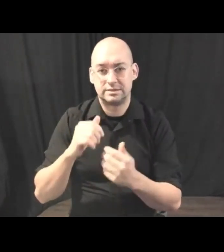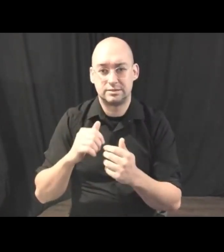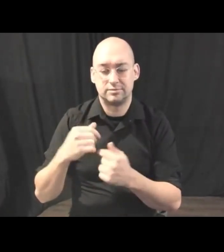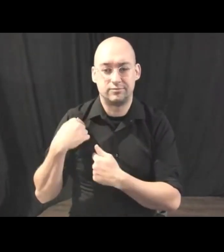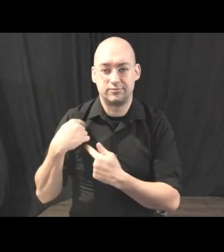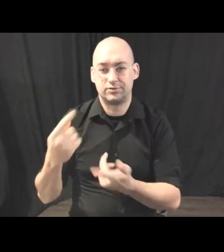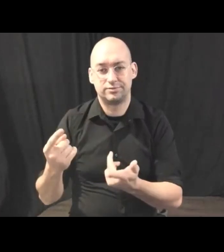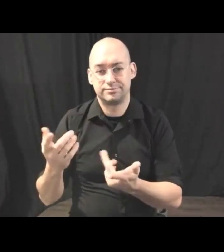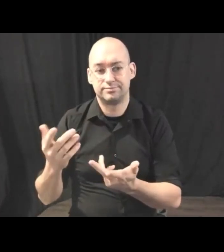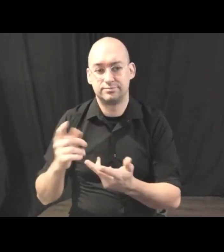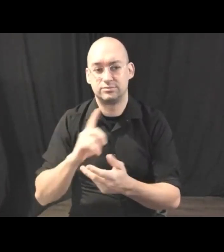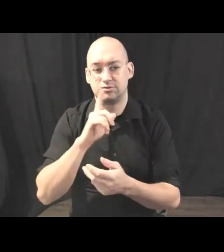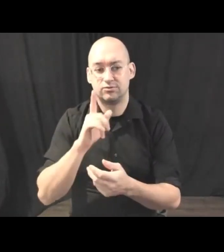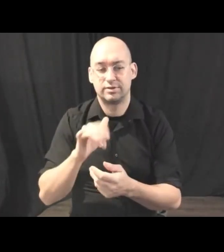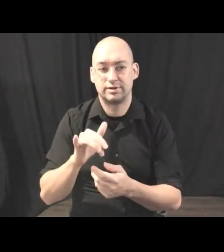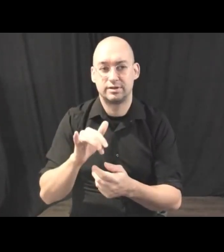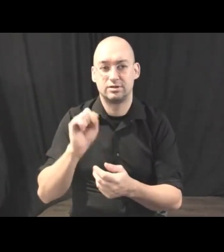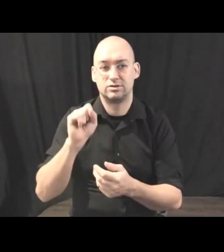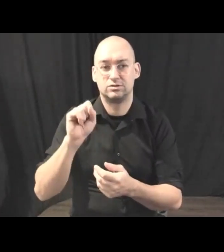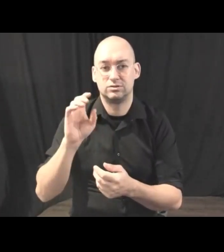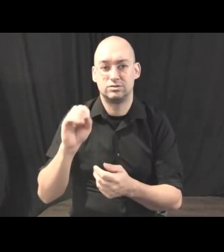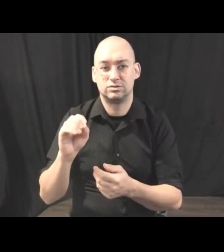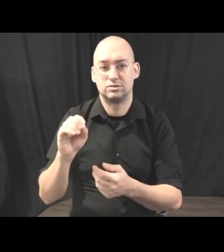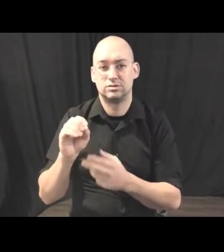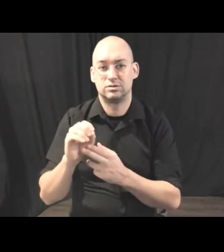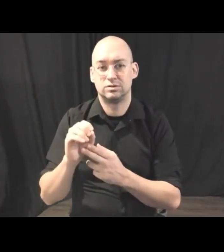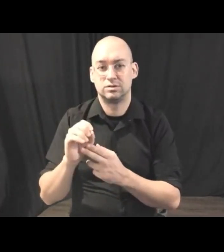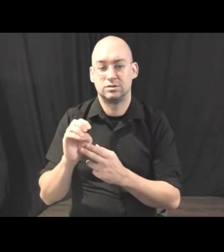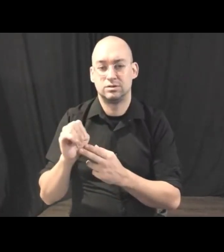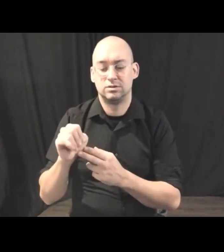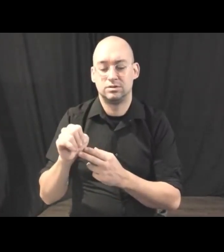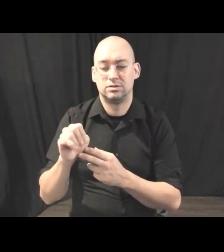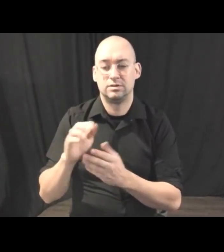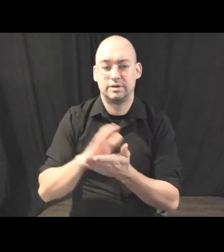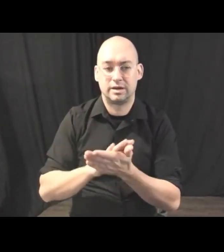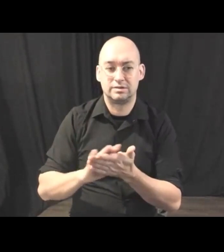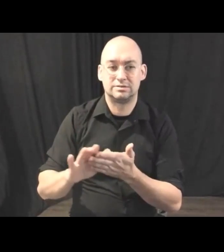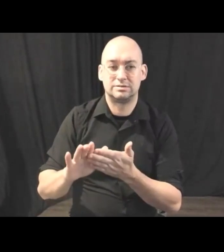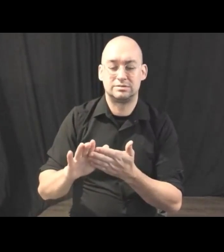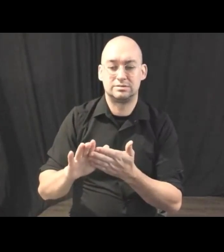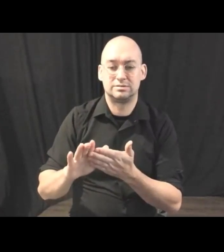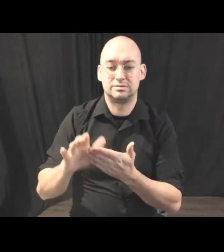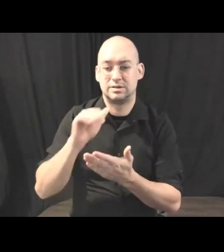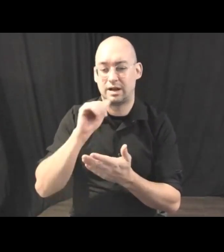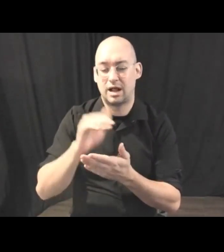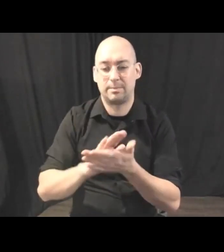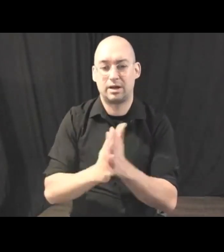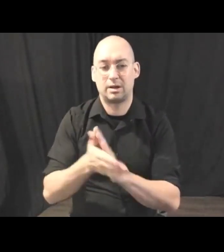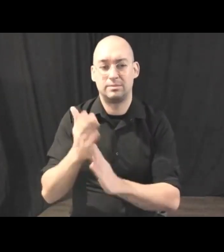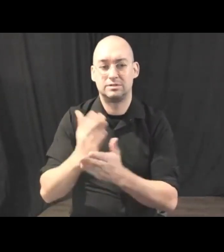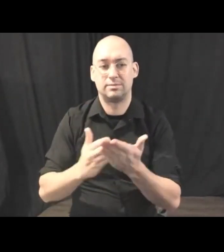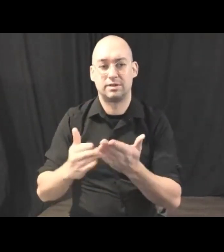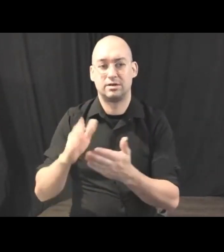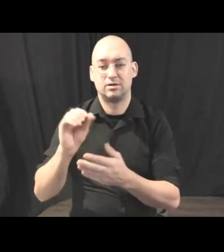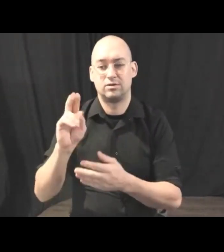really so nice to see that this didn't become something on a shelf that collected